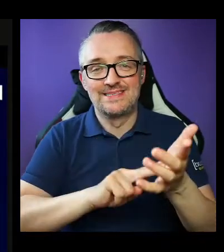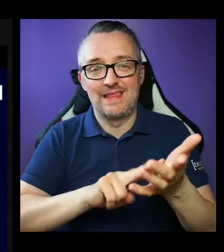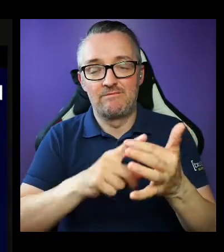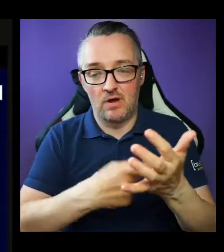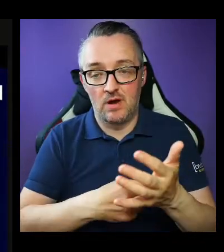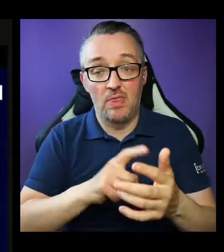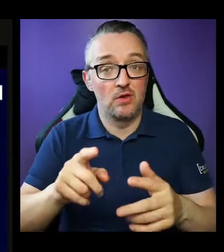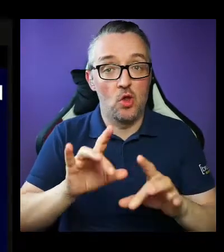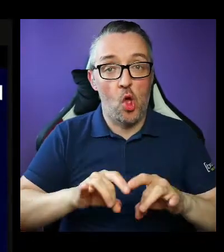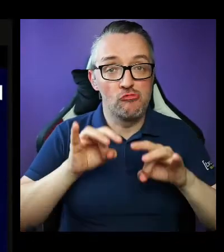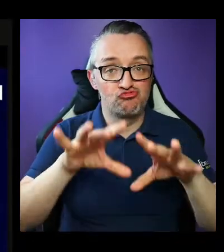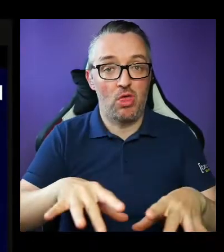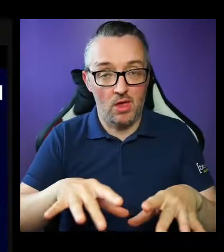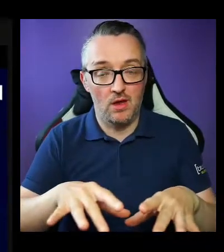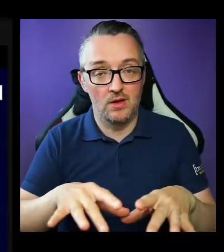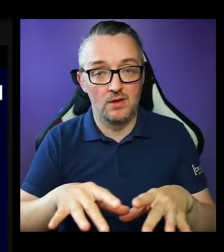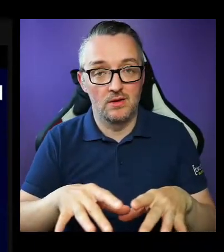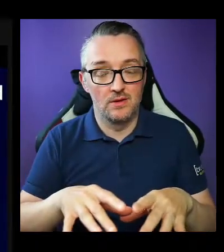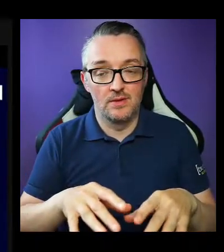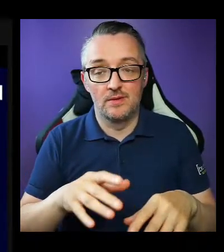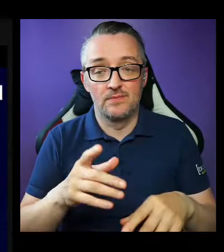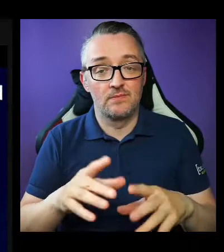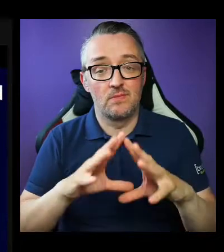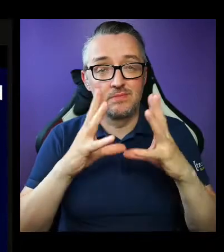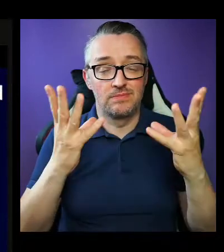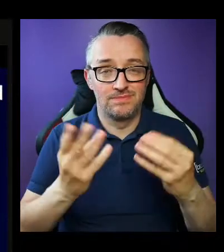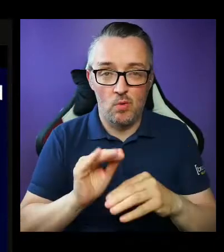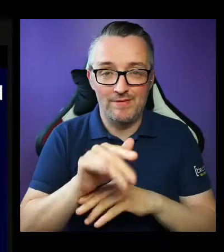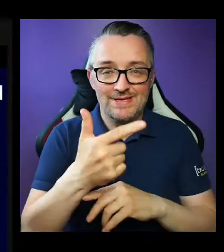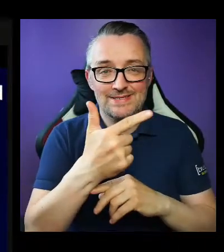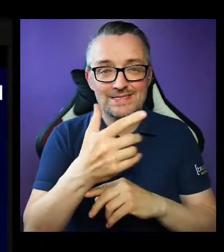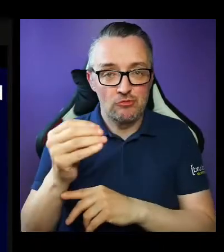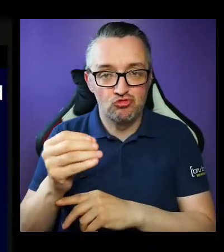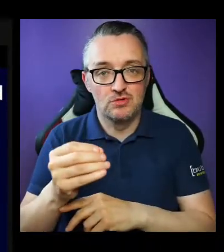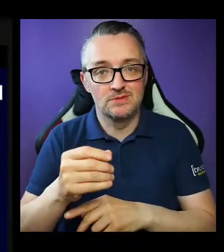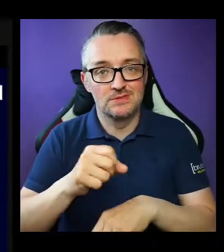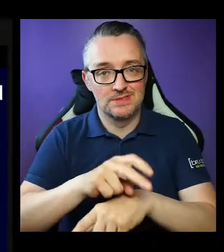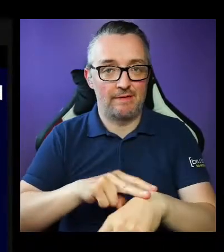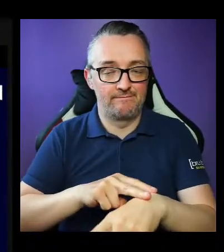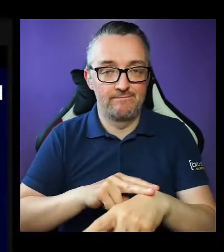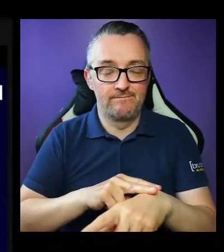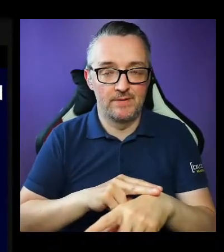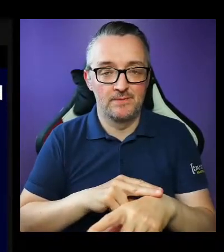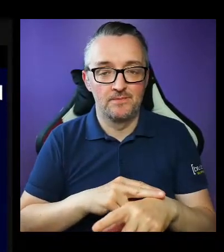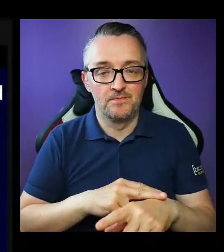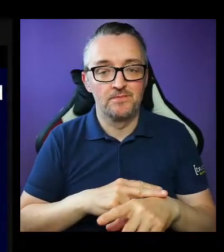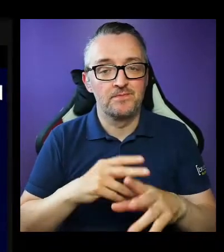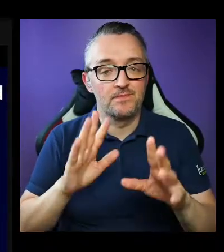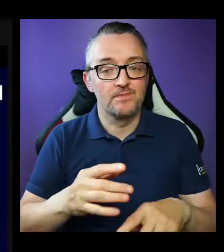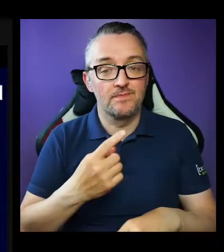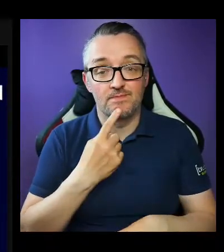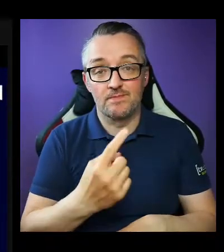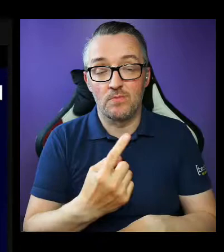Australia. We have over 700 employees all over the world. And I have to mention one of